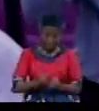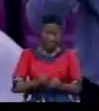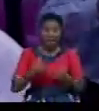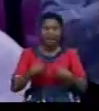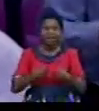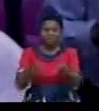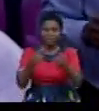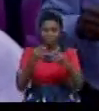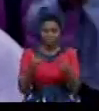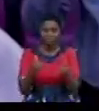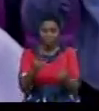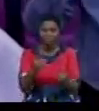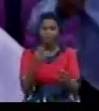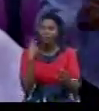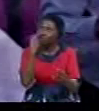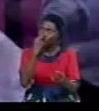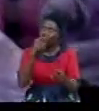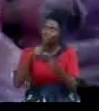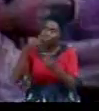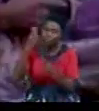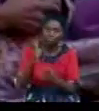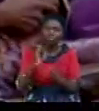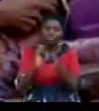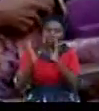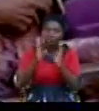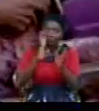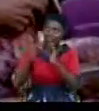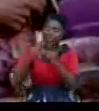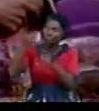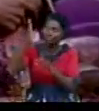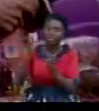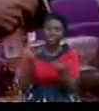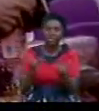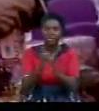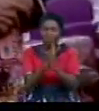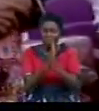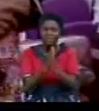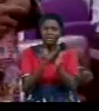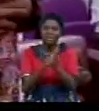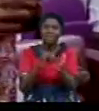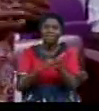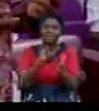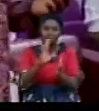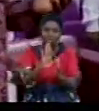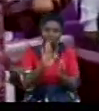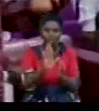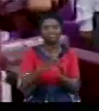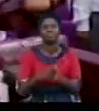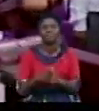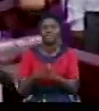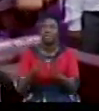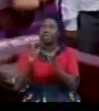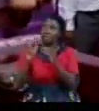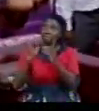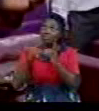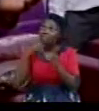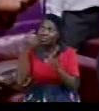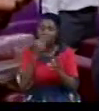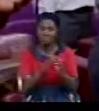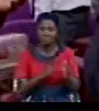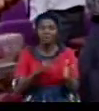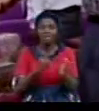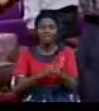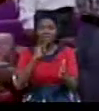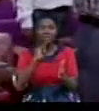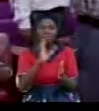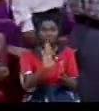come tell the Lord it is yours tell the Lord it is yours tell the Lord it is